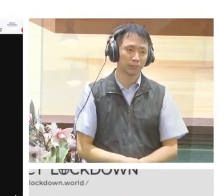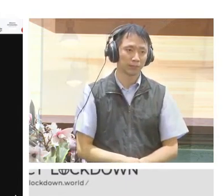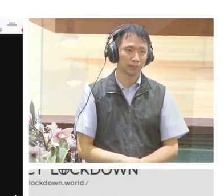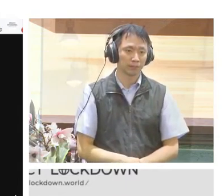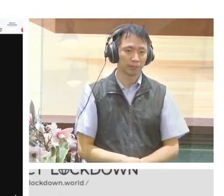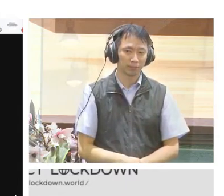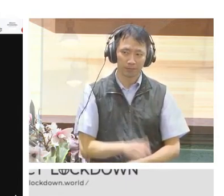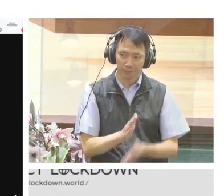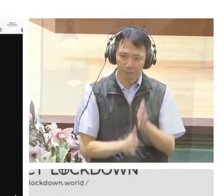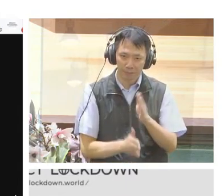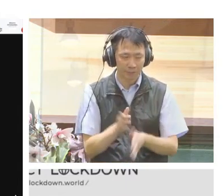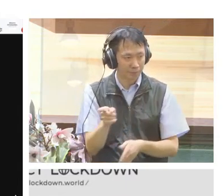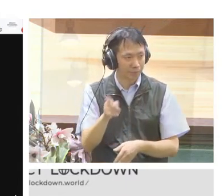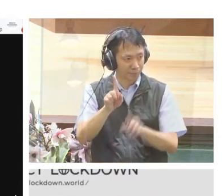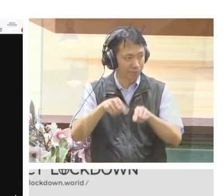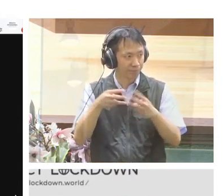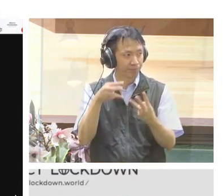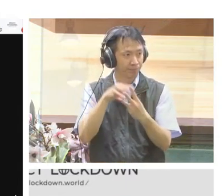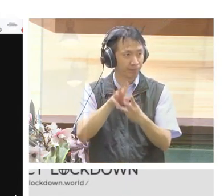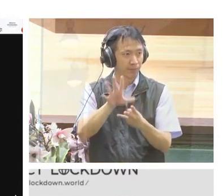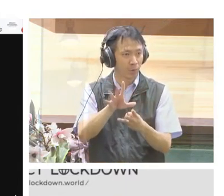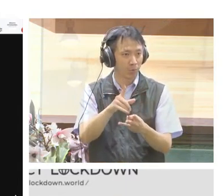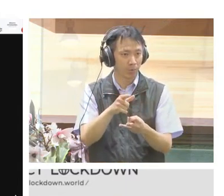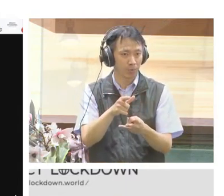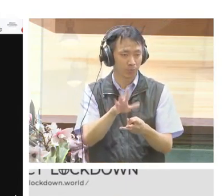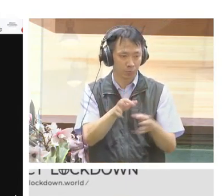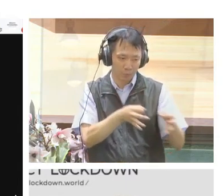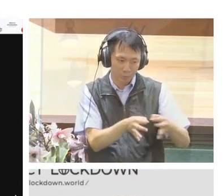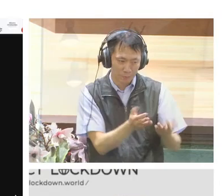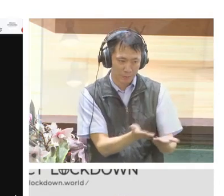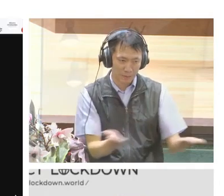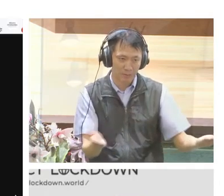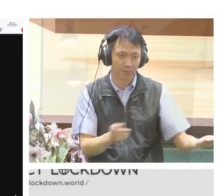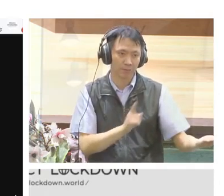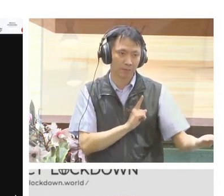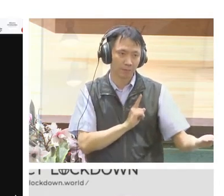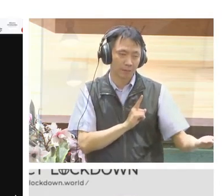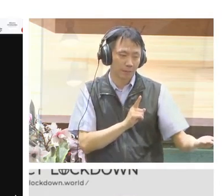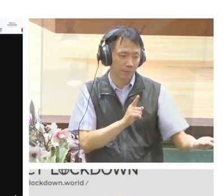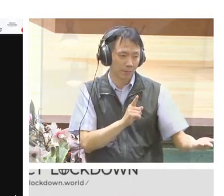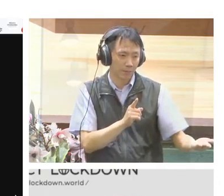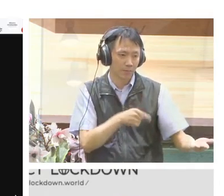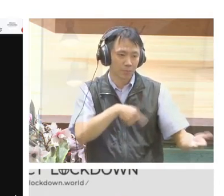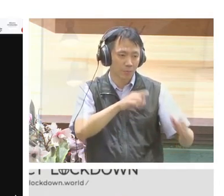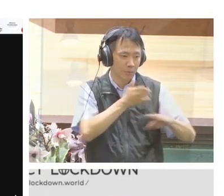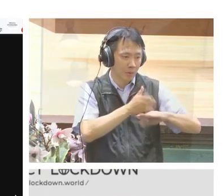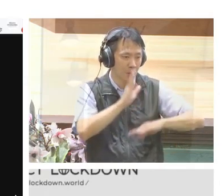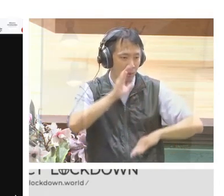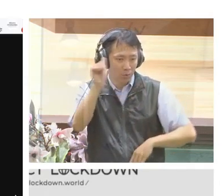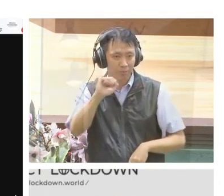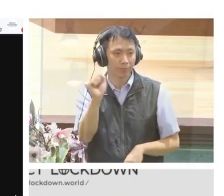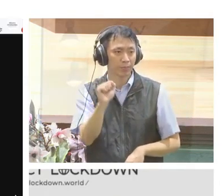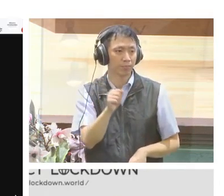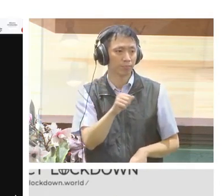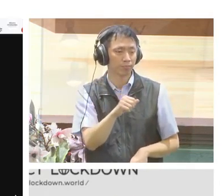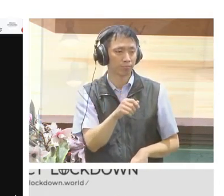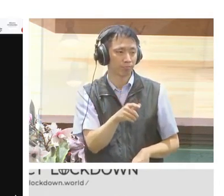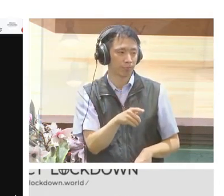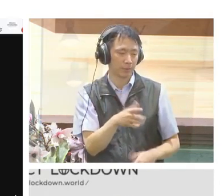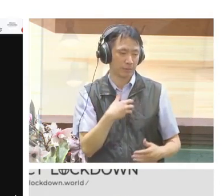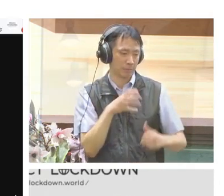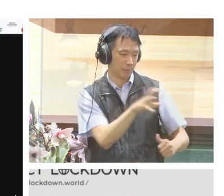not allowed to go home. And if you can imagine, these markets are often along roadsides, sometimes tucked away, but usually